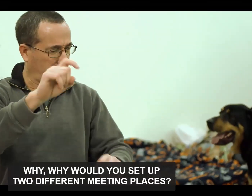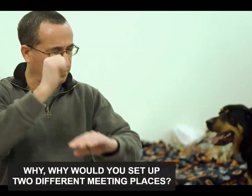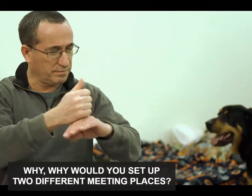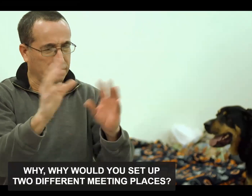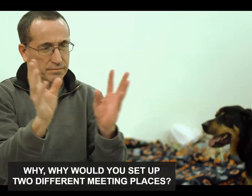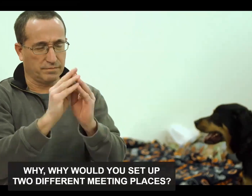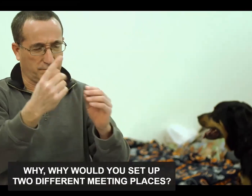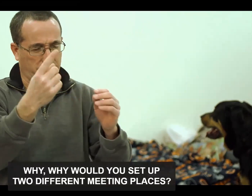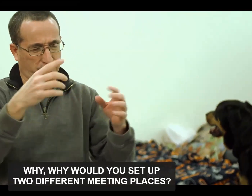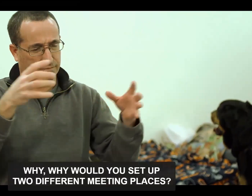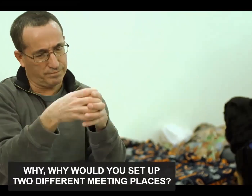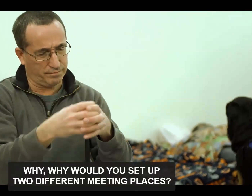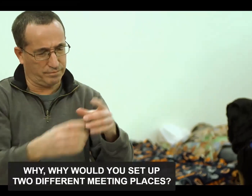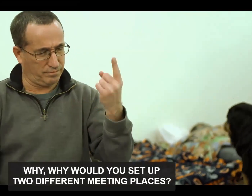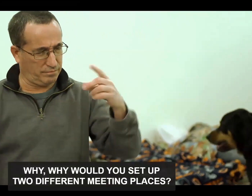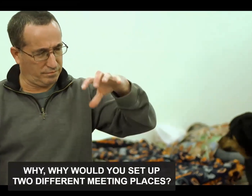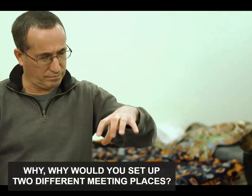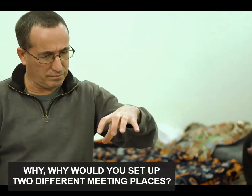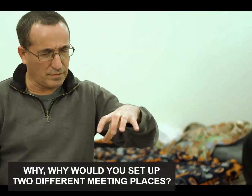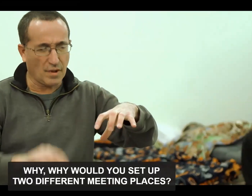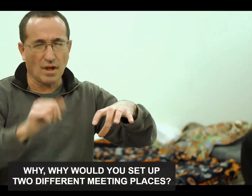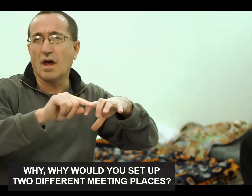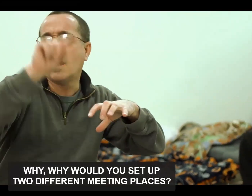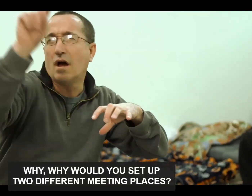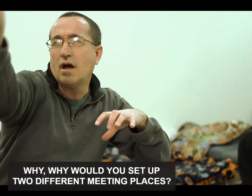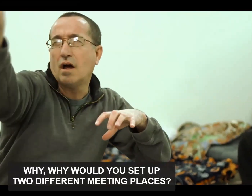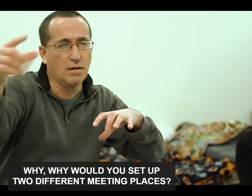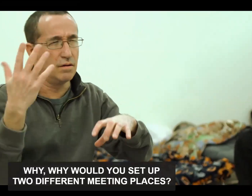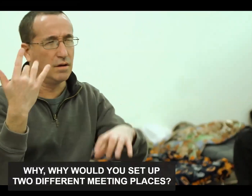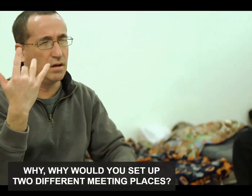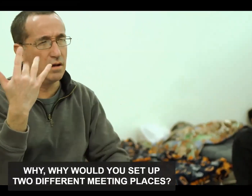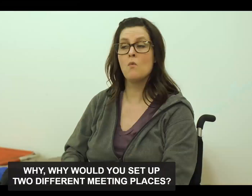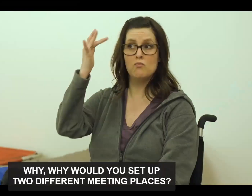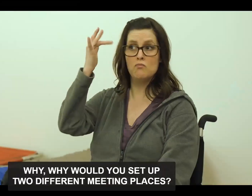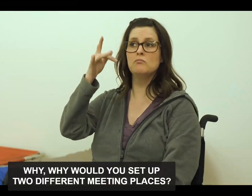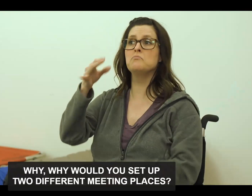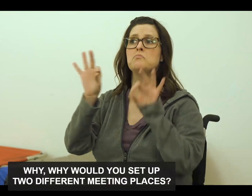Why? Why would you set up 2 different meeting places?